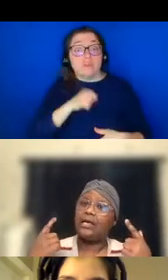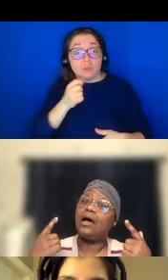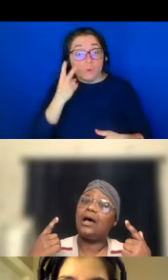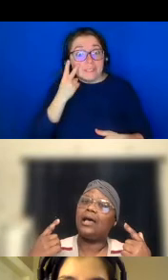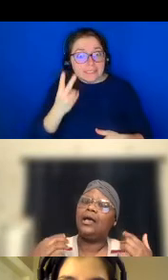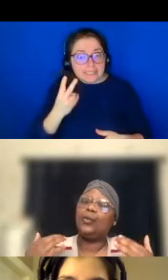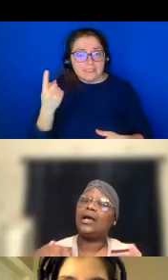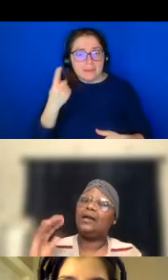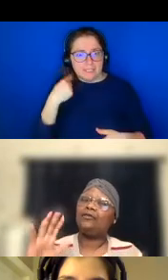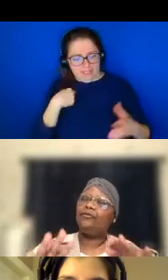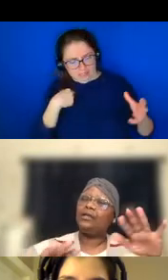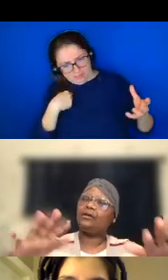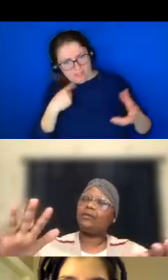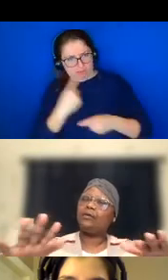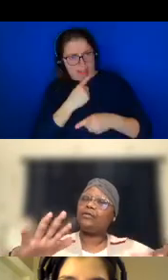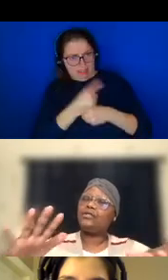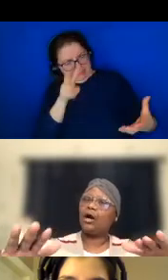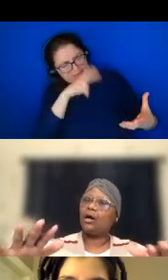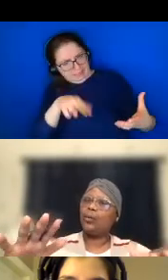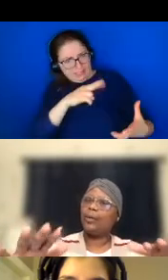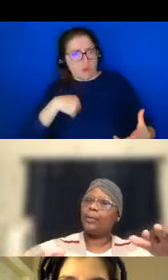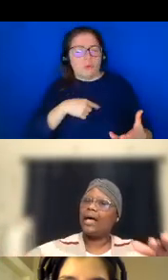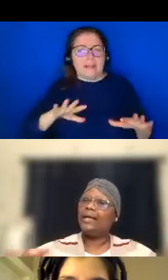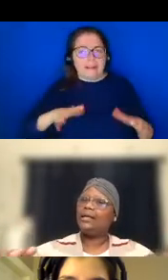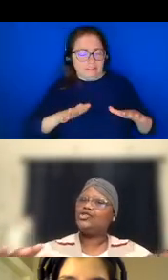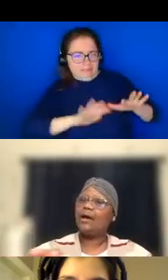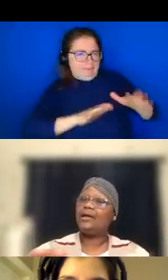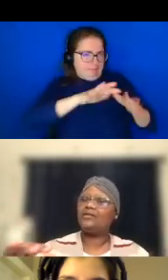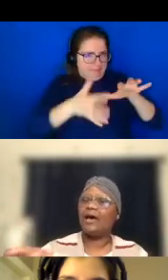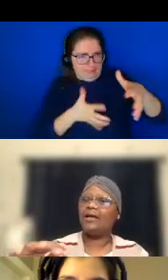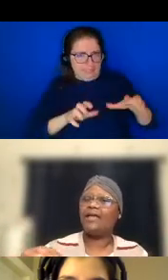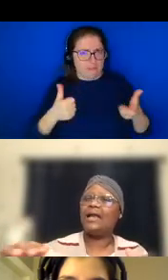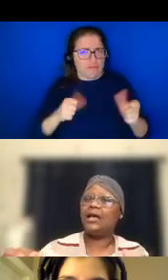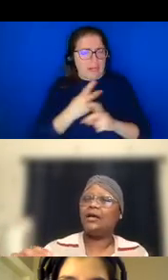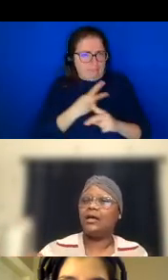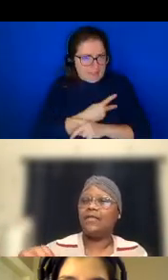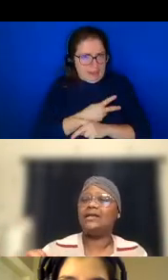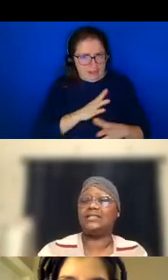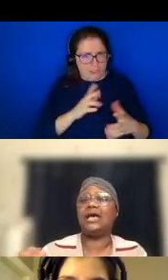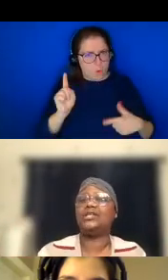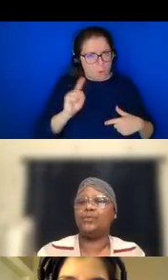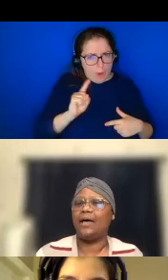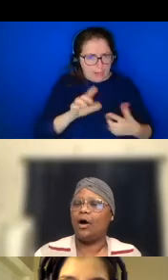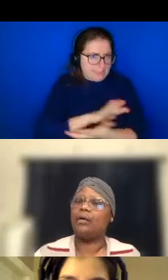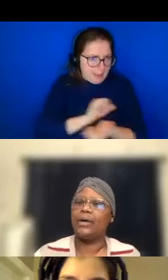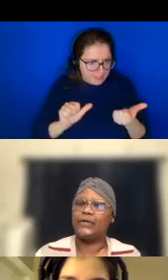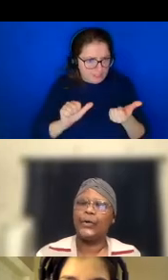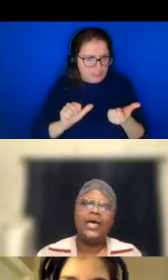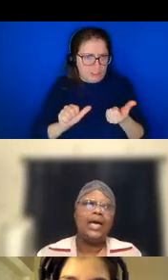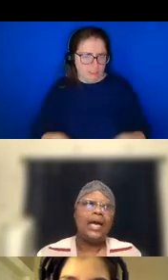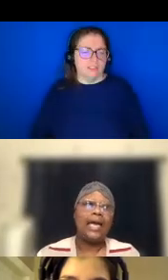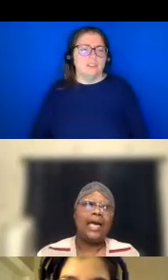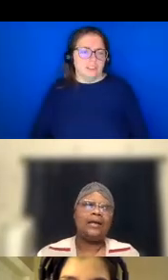naked eye, we're kind of feeling around in the dark. We're blindly trying to find that area that is damaged by the heart